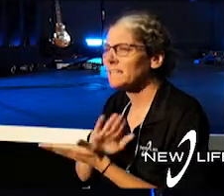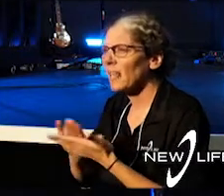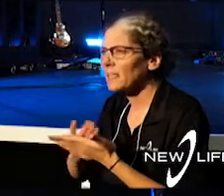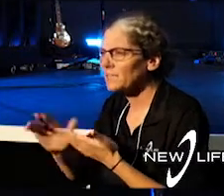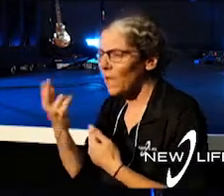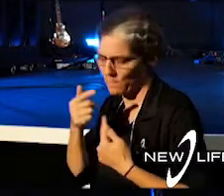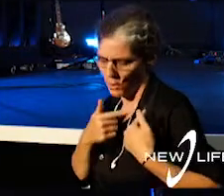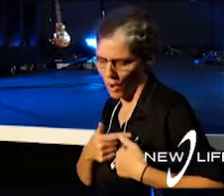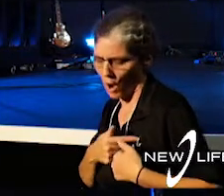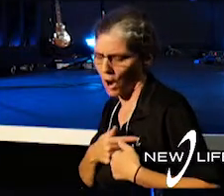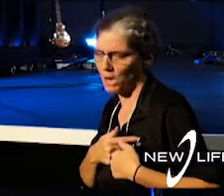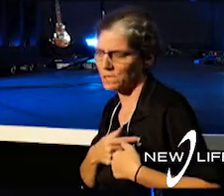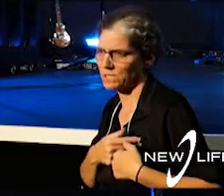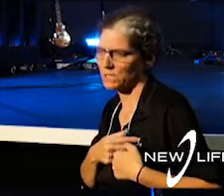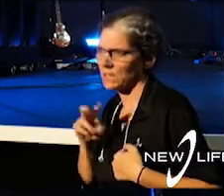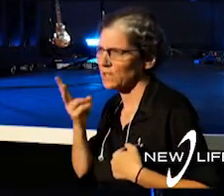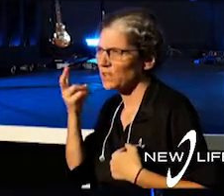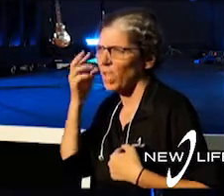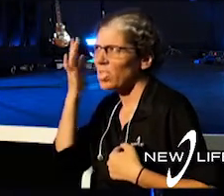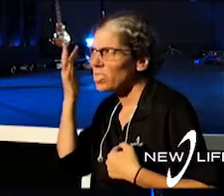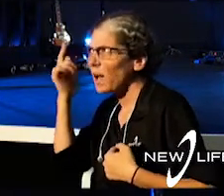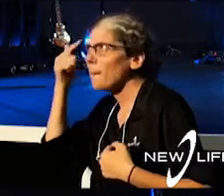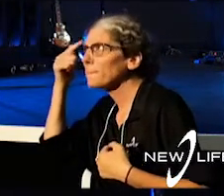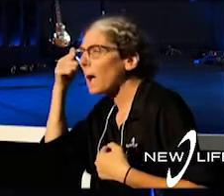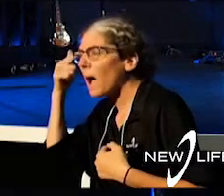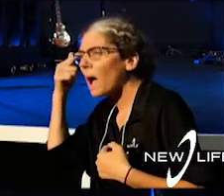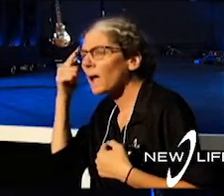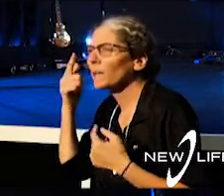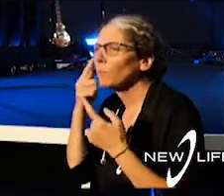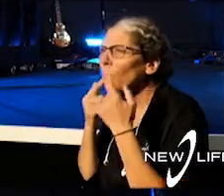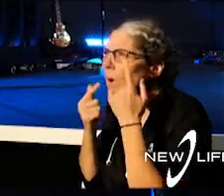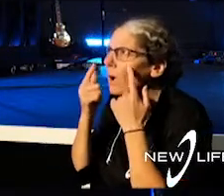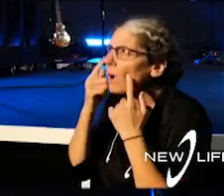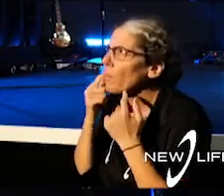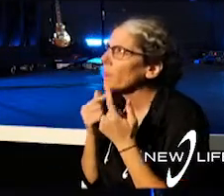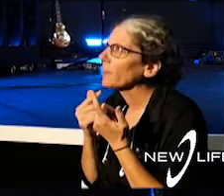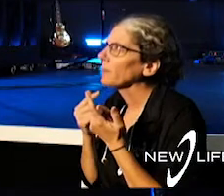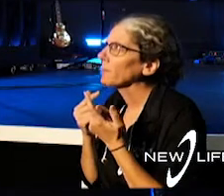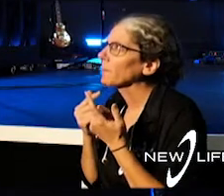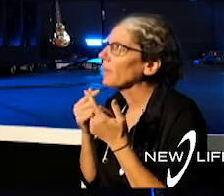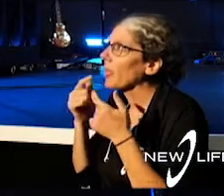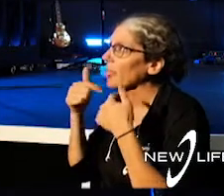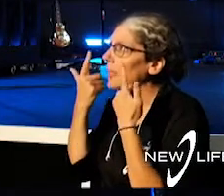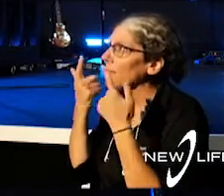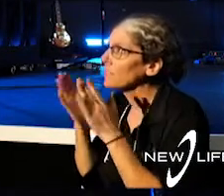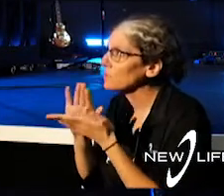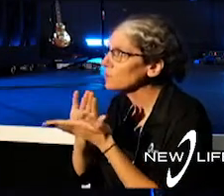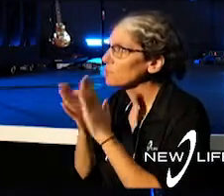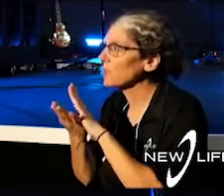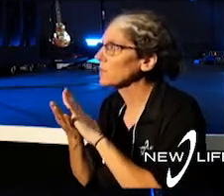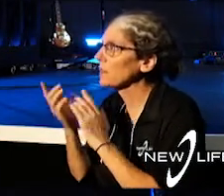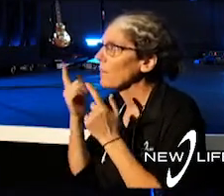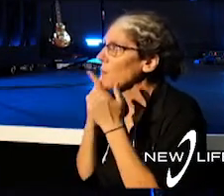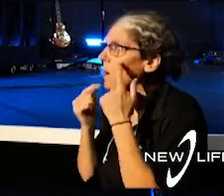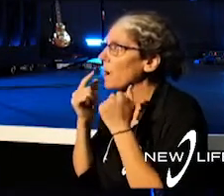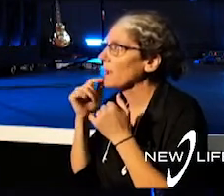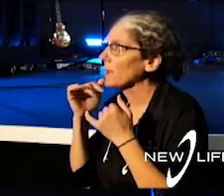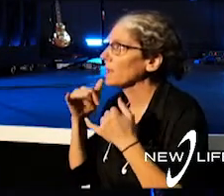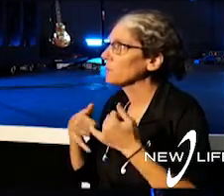purify your hearts, you double-minded. Be wretched and mourn and weep. Let your laughter be turned to mourning and your joy to